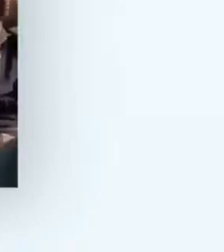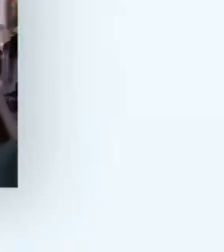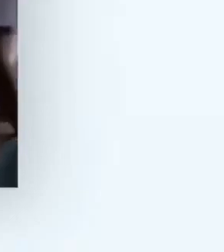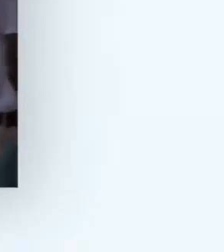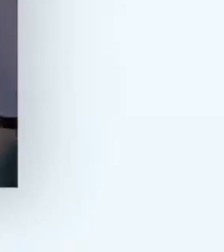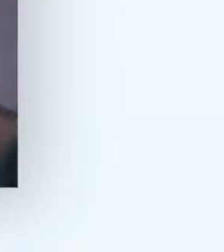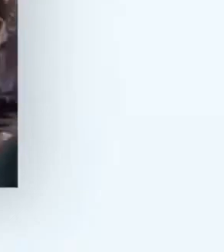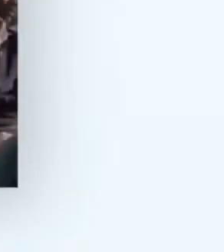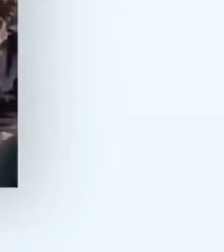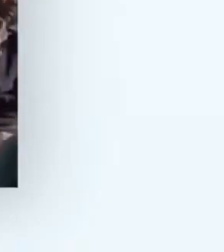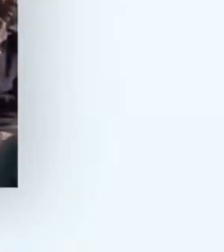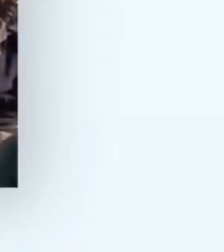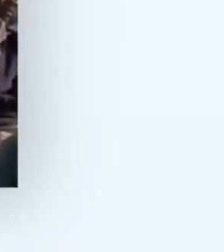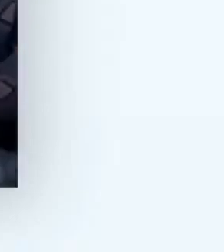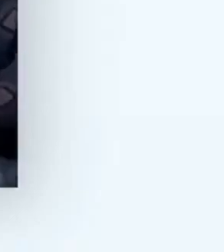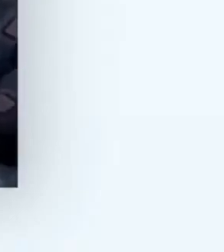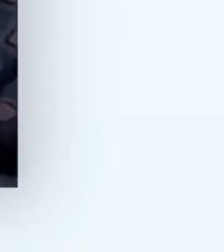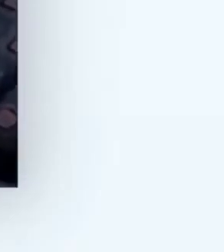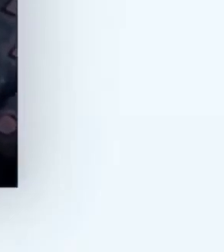education,